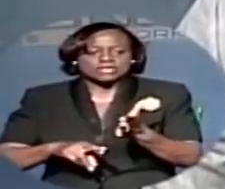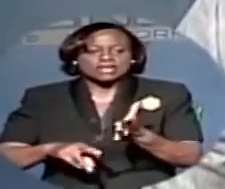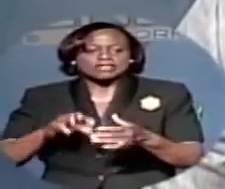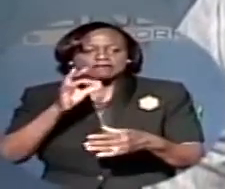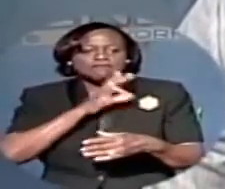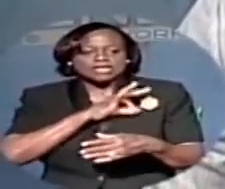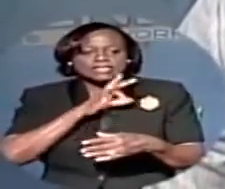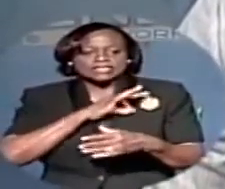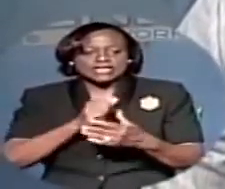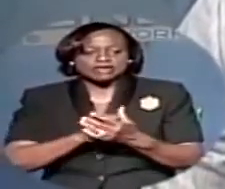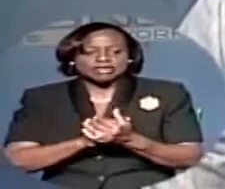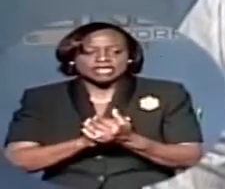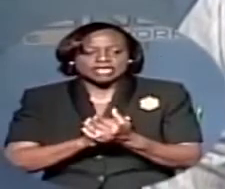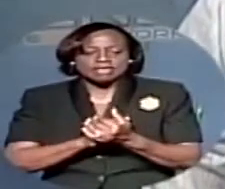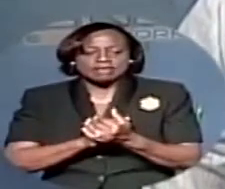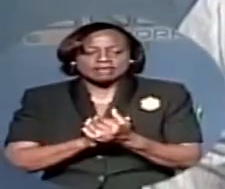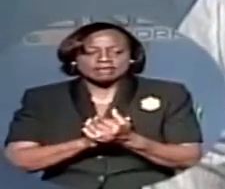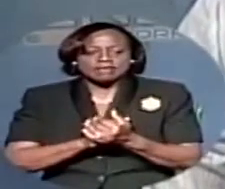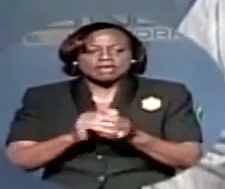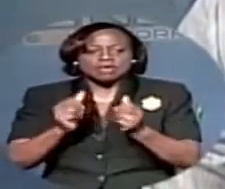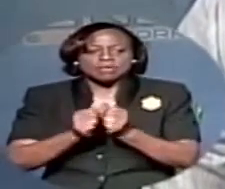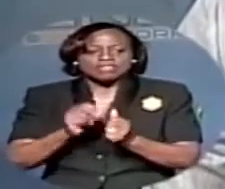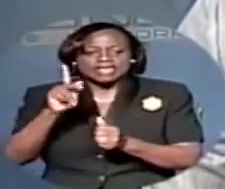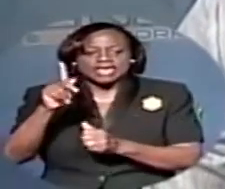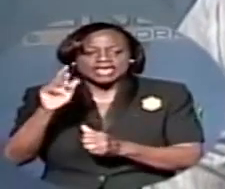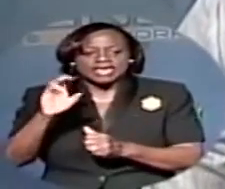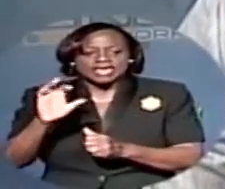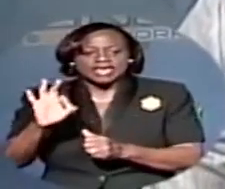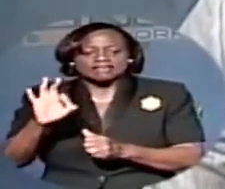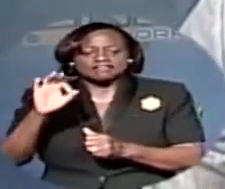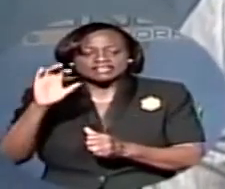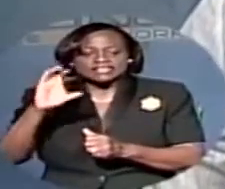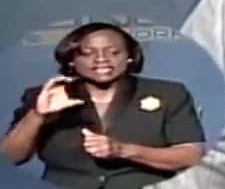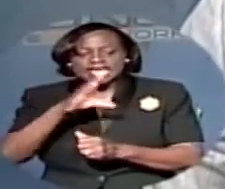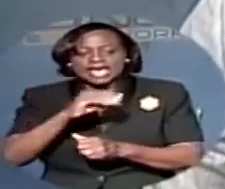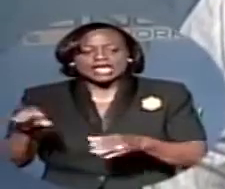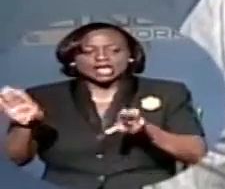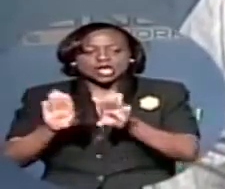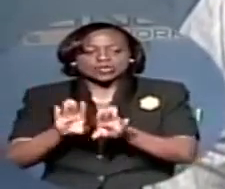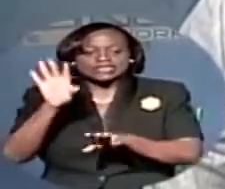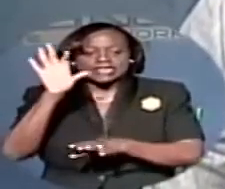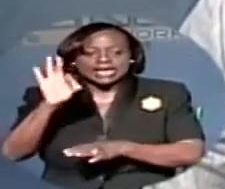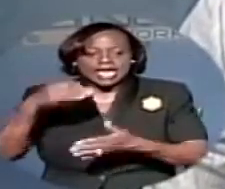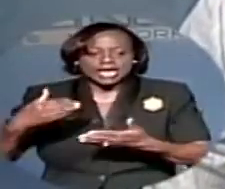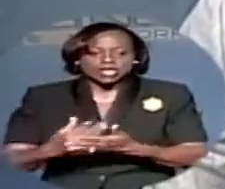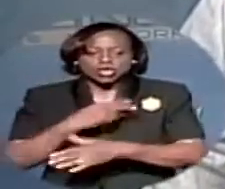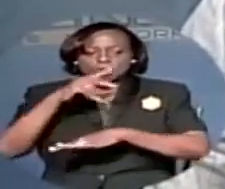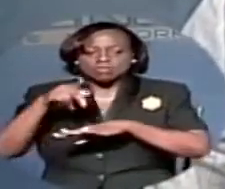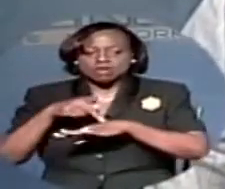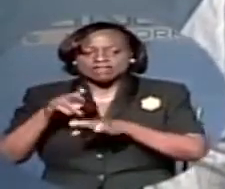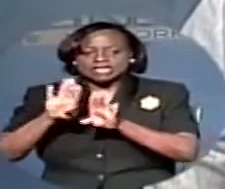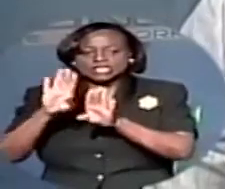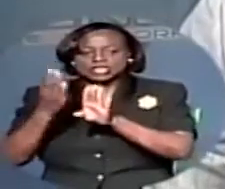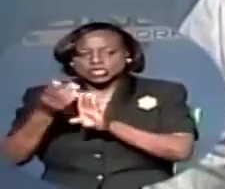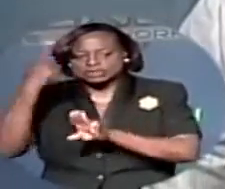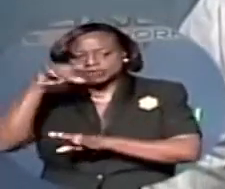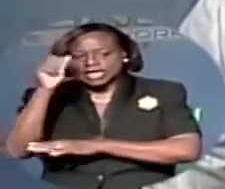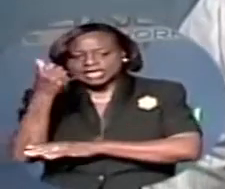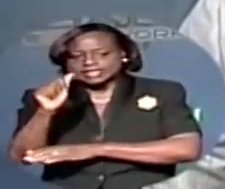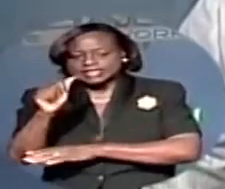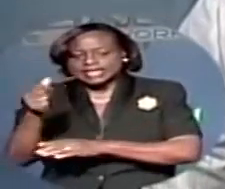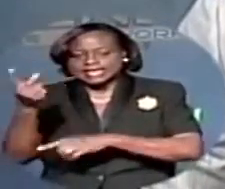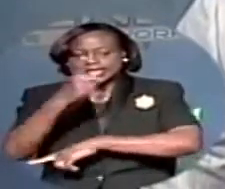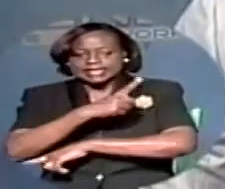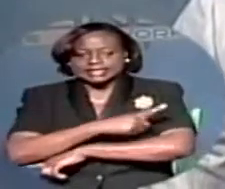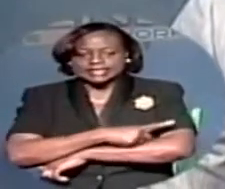with KFC and Restaurants Bahamas Limited, then closed its 9 New Providence locations for 10 days. Wood says